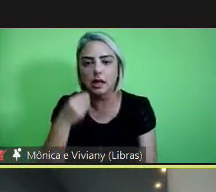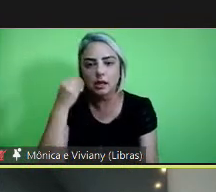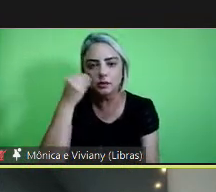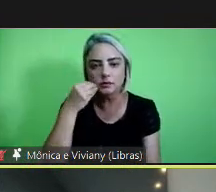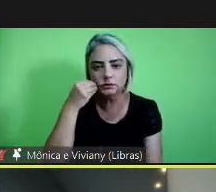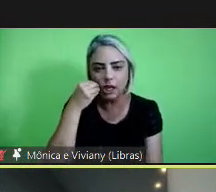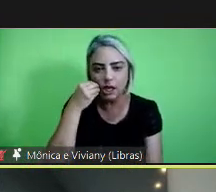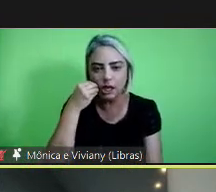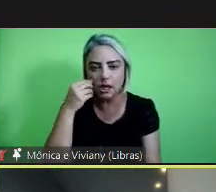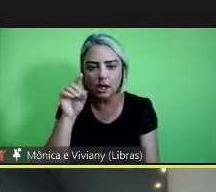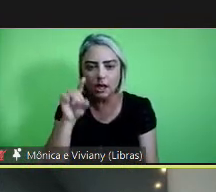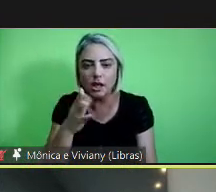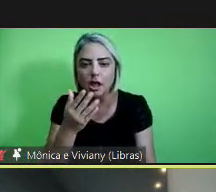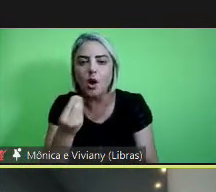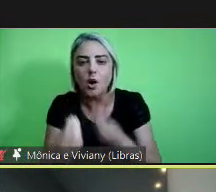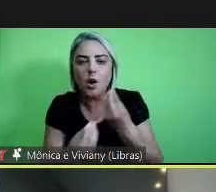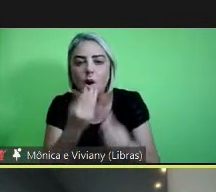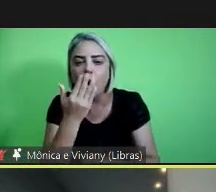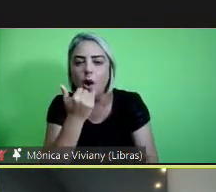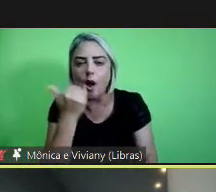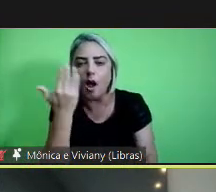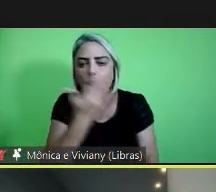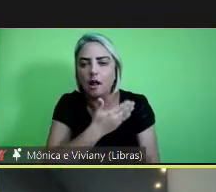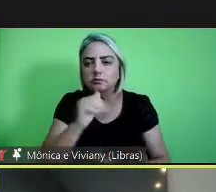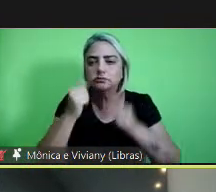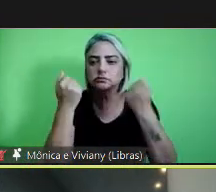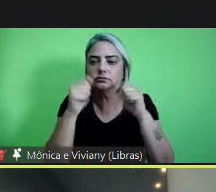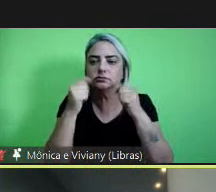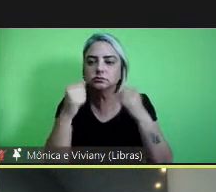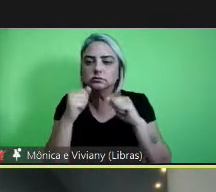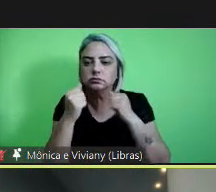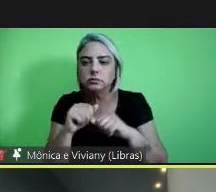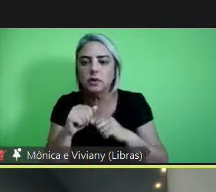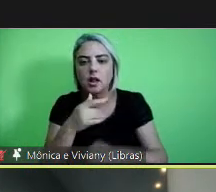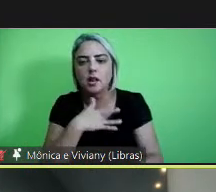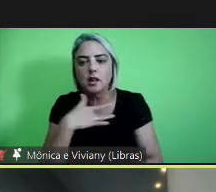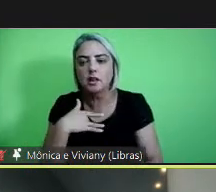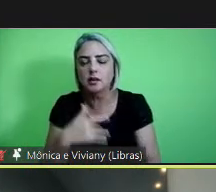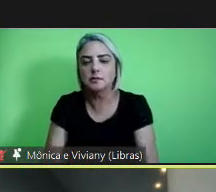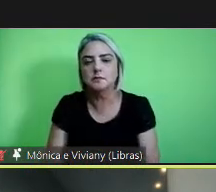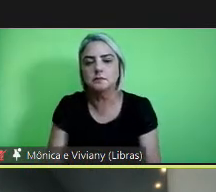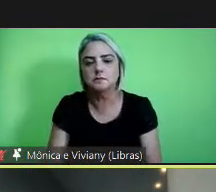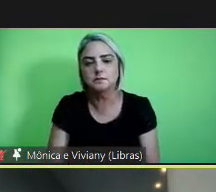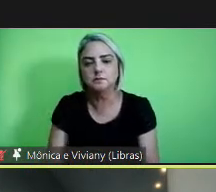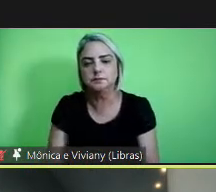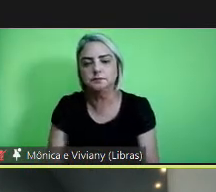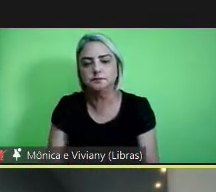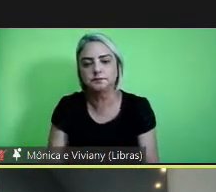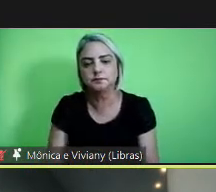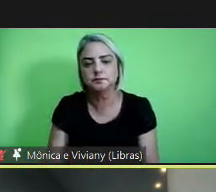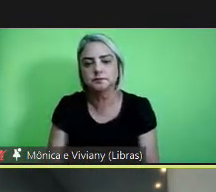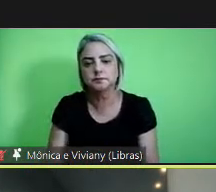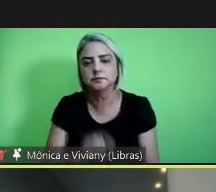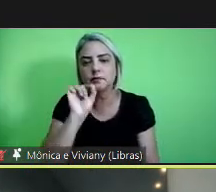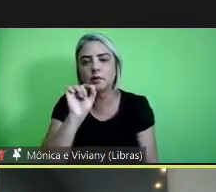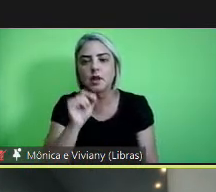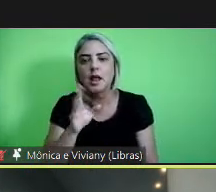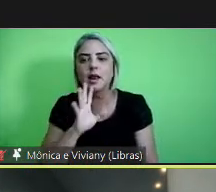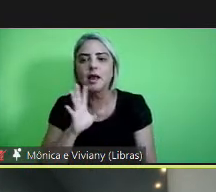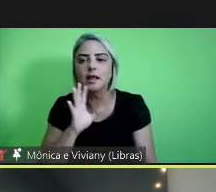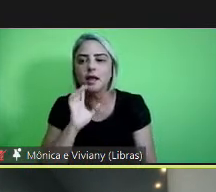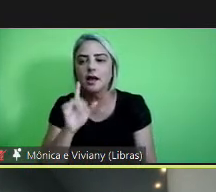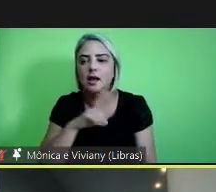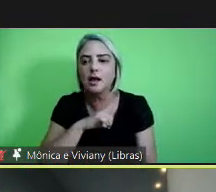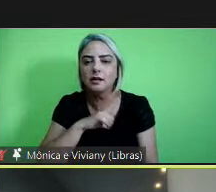Avalia como que está a alimentação, atividade física, o peso saudável, pode começar. And we can see here the activities and the other things that